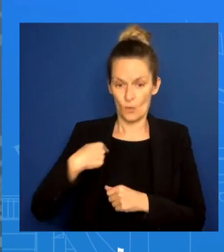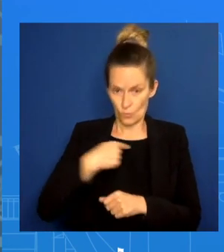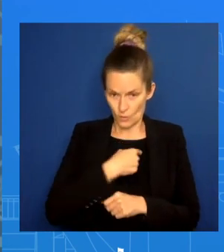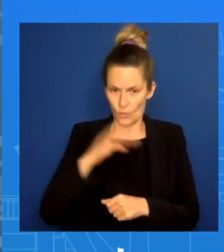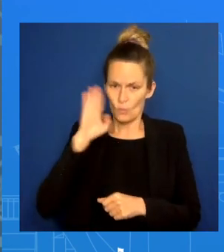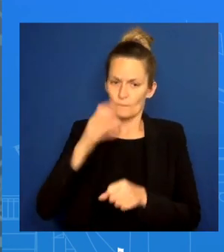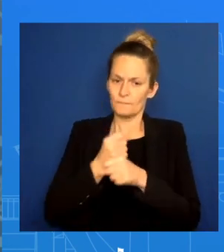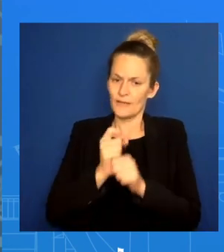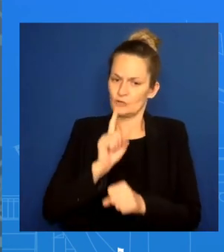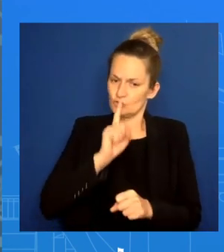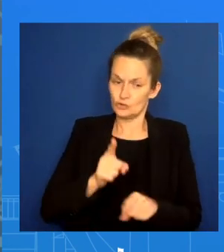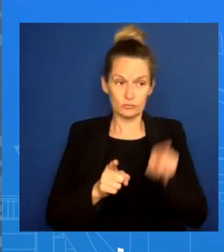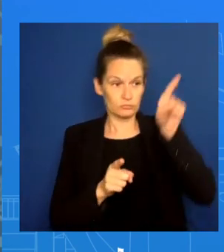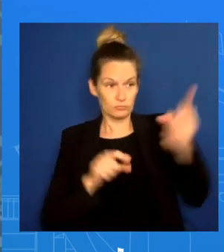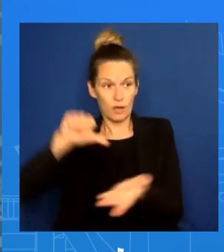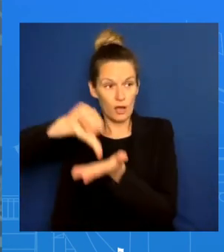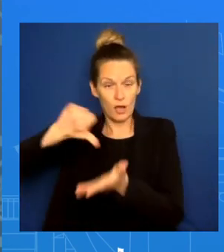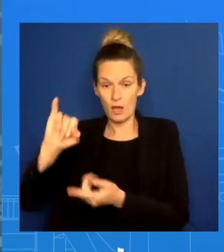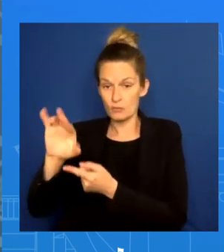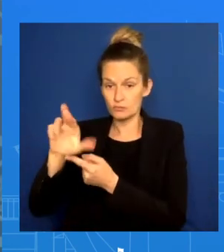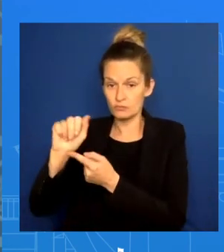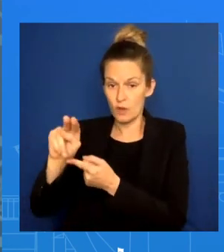path forward to that outcome.